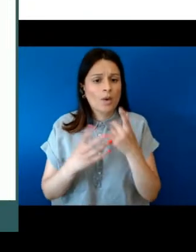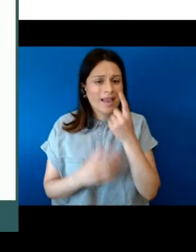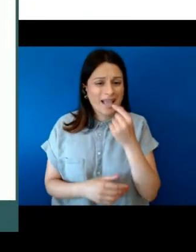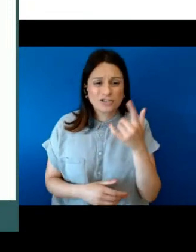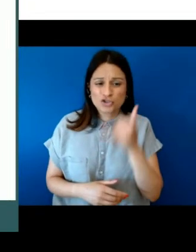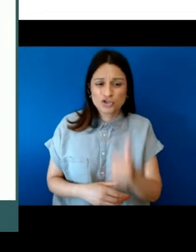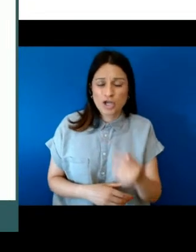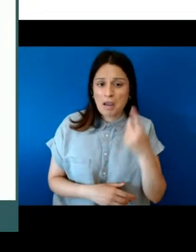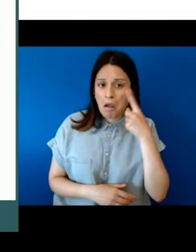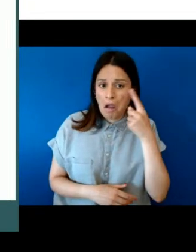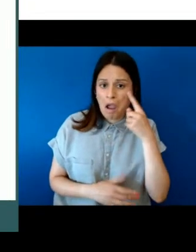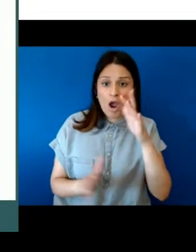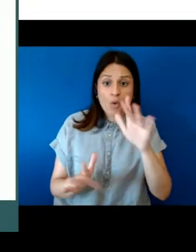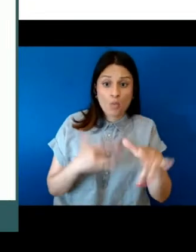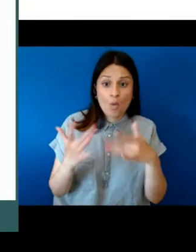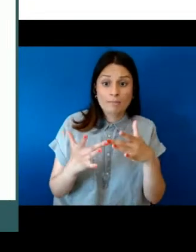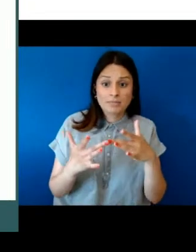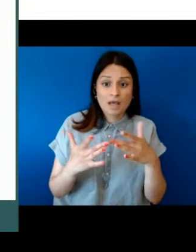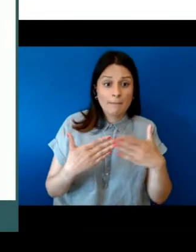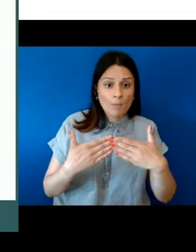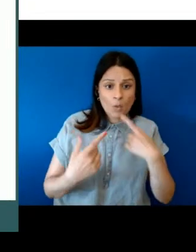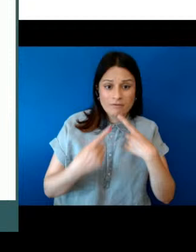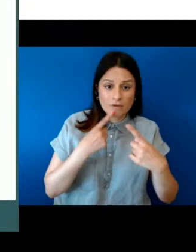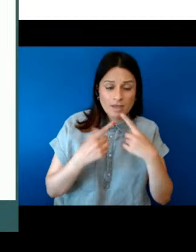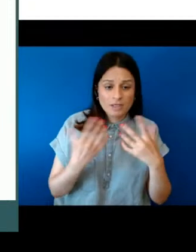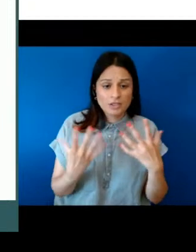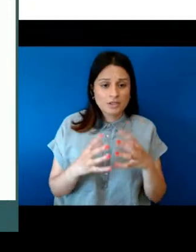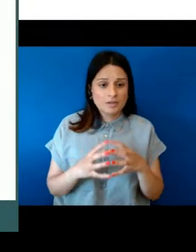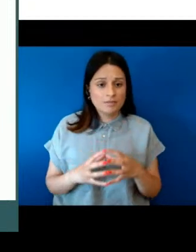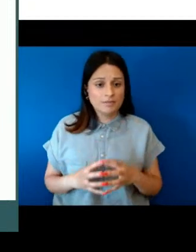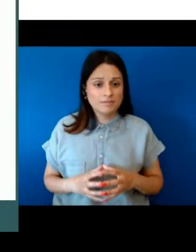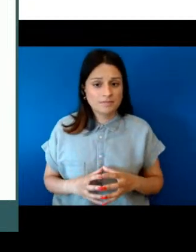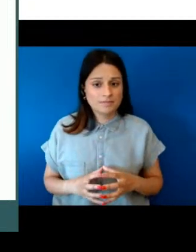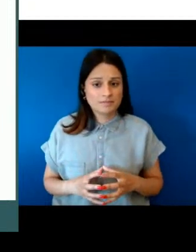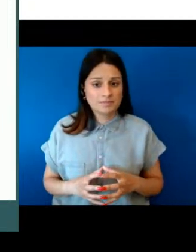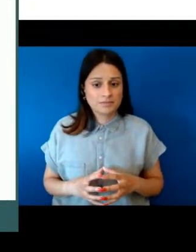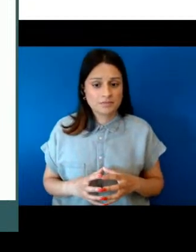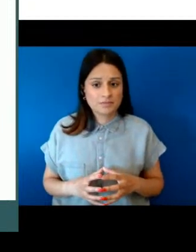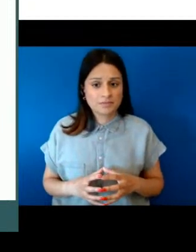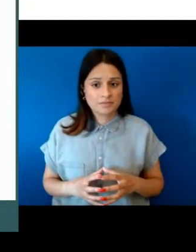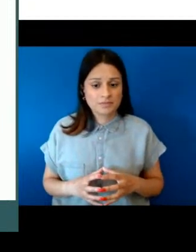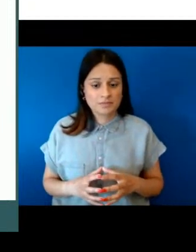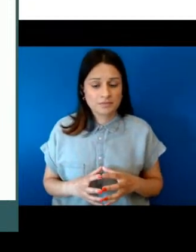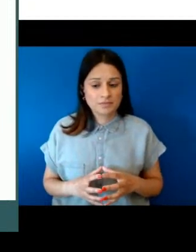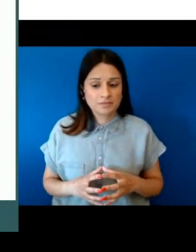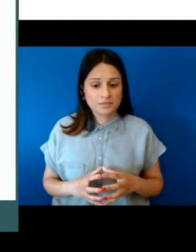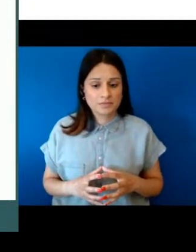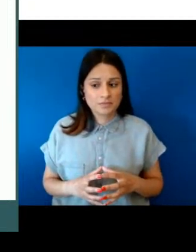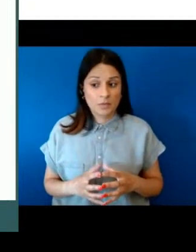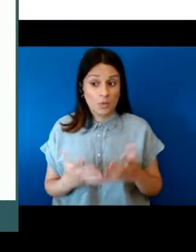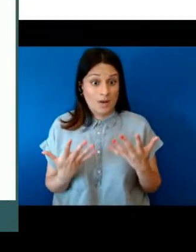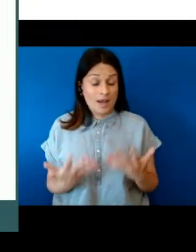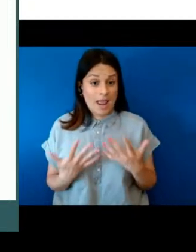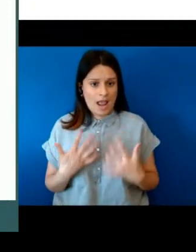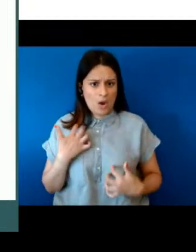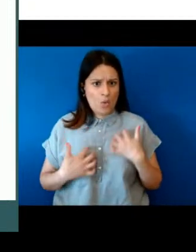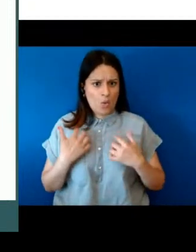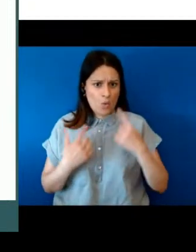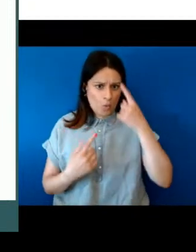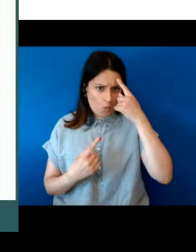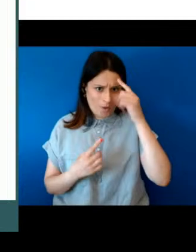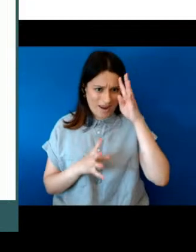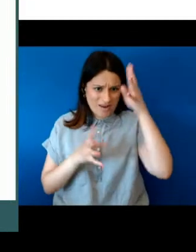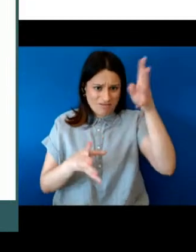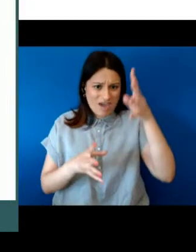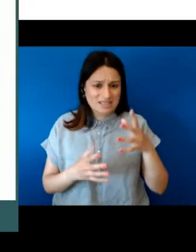of information as well. And also now quite an innovative area, which it